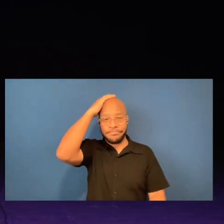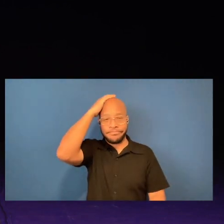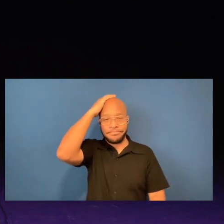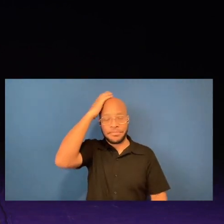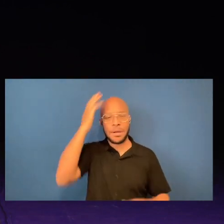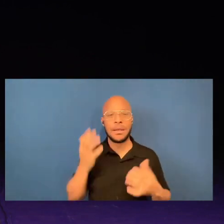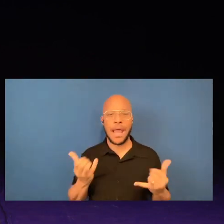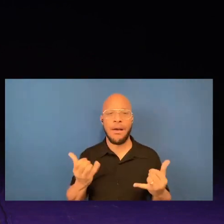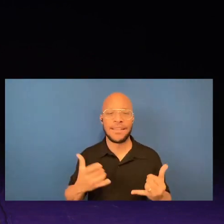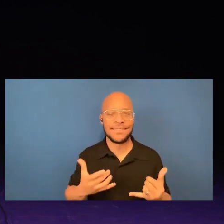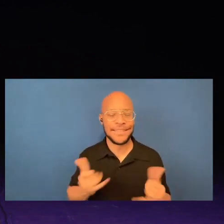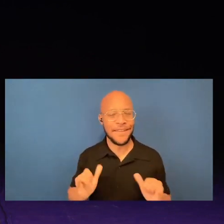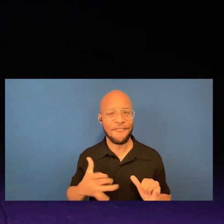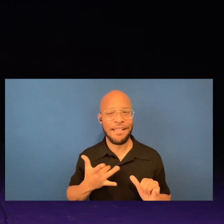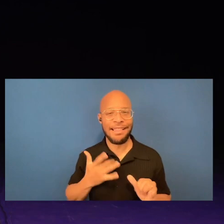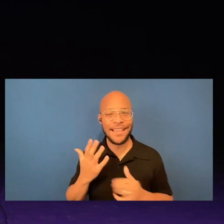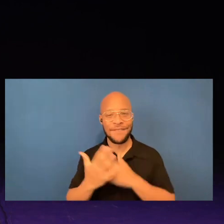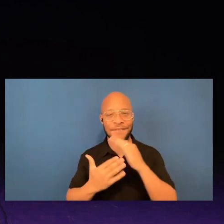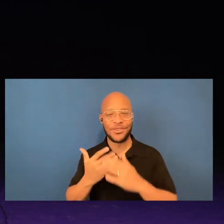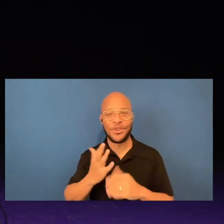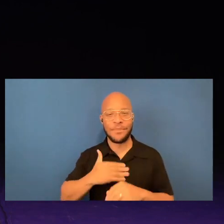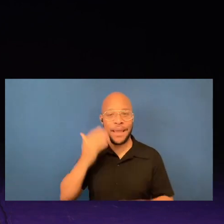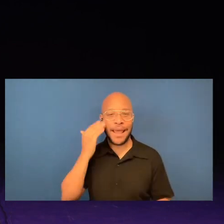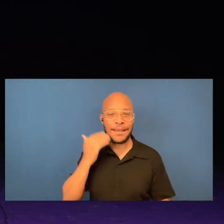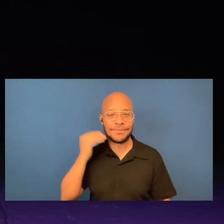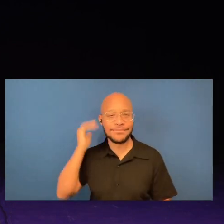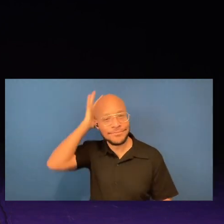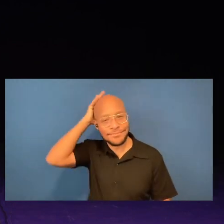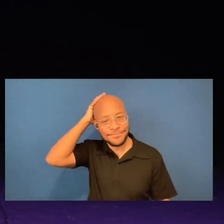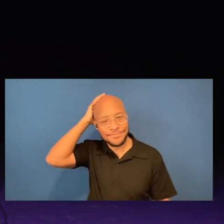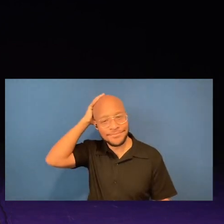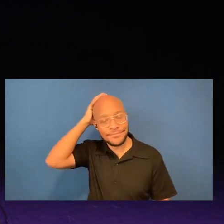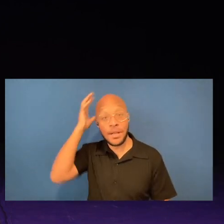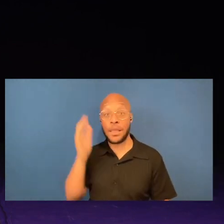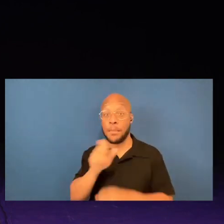And I can't say that the blessing worked at the moment.